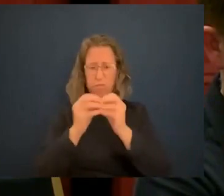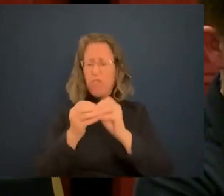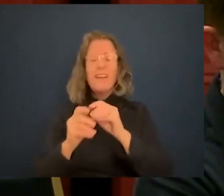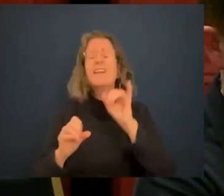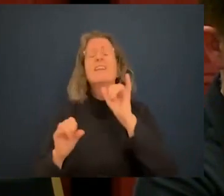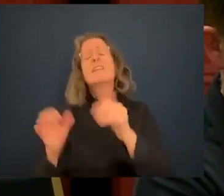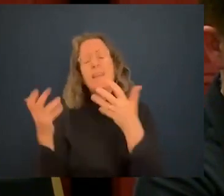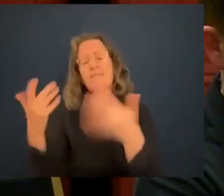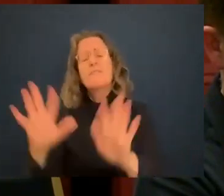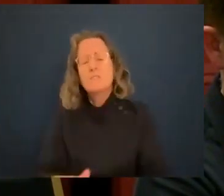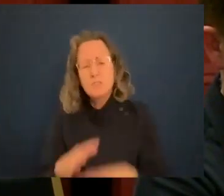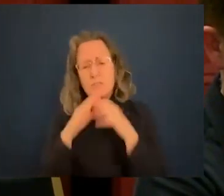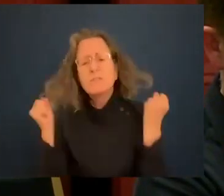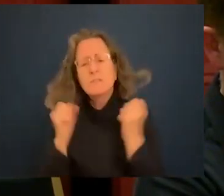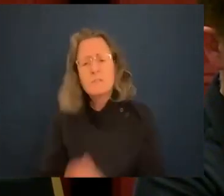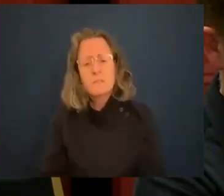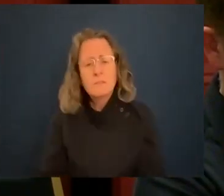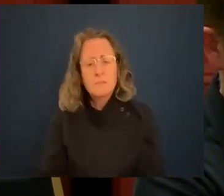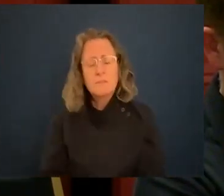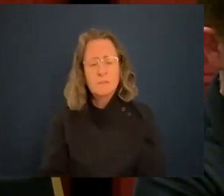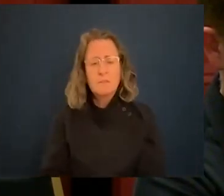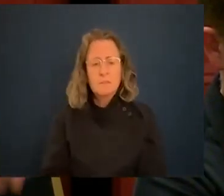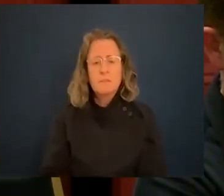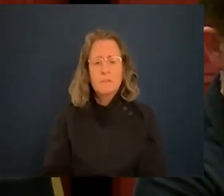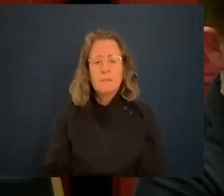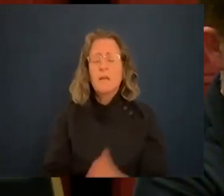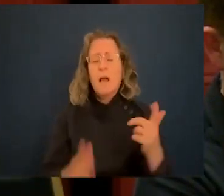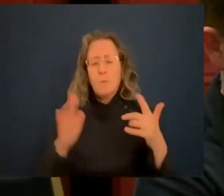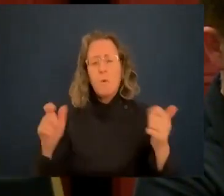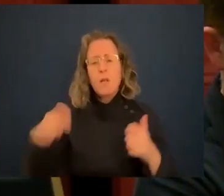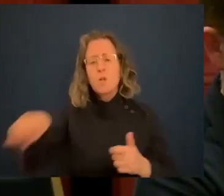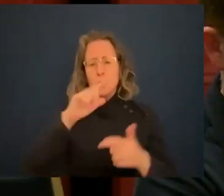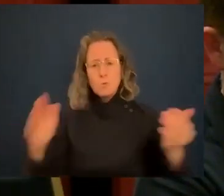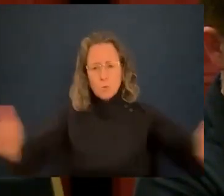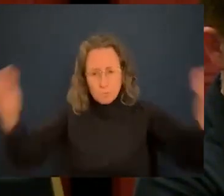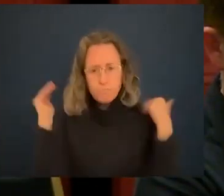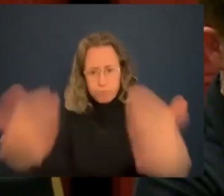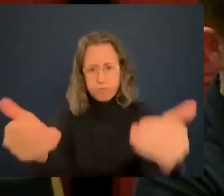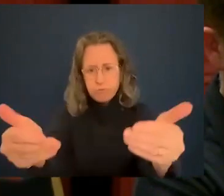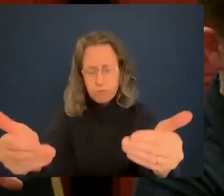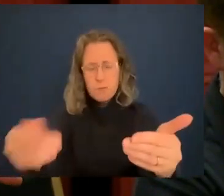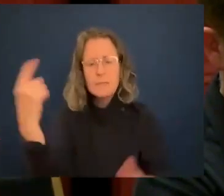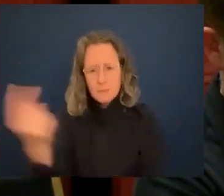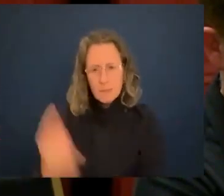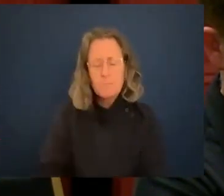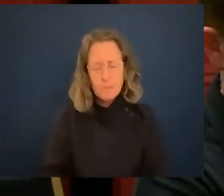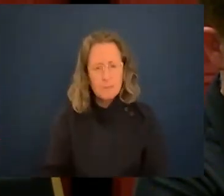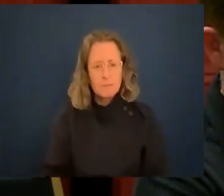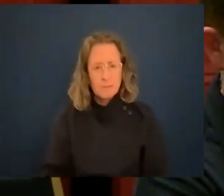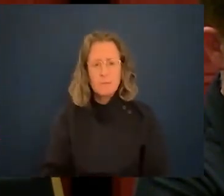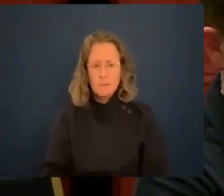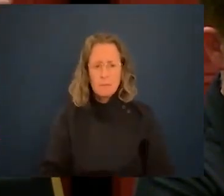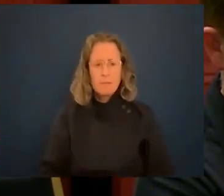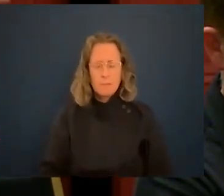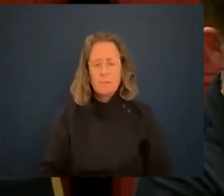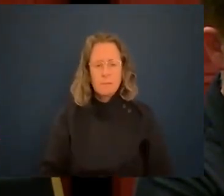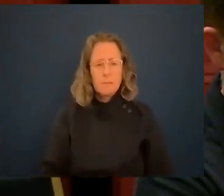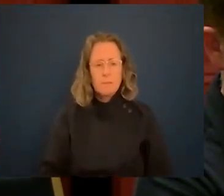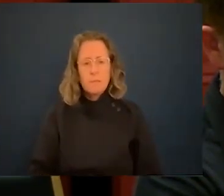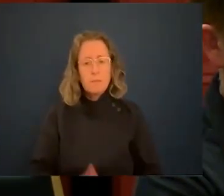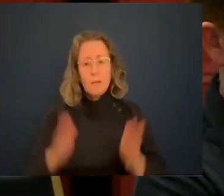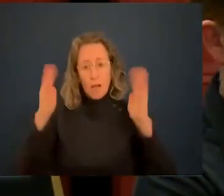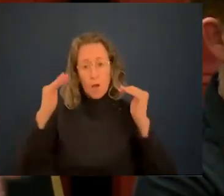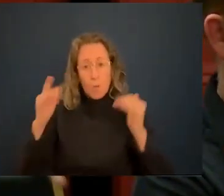recommendation should actually move it forward so I'm just I'm excited about ideas that move it forward and hope that we're really